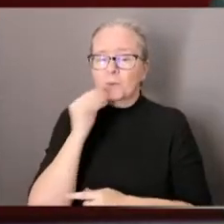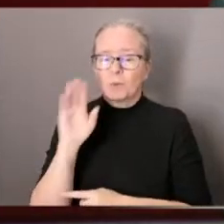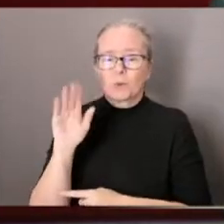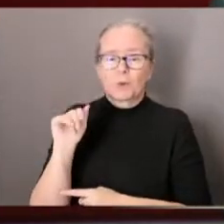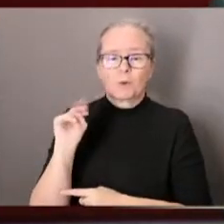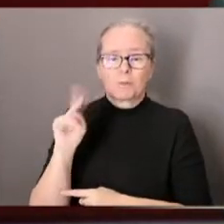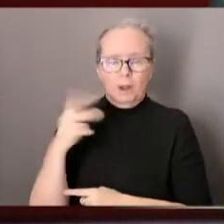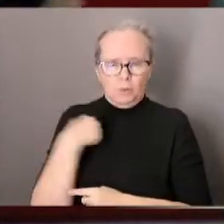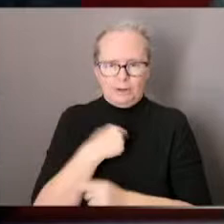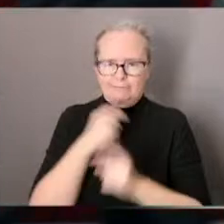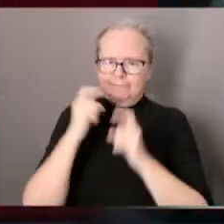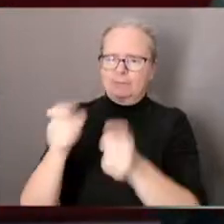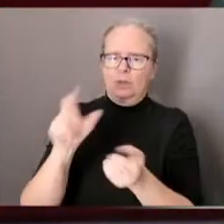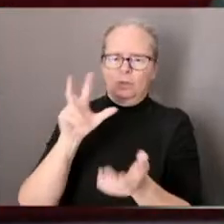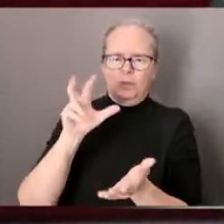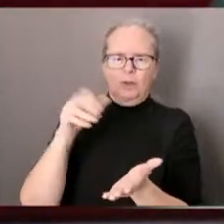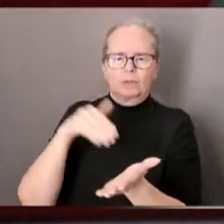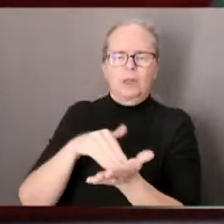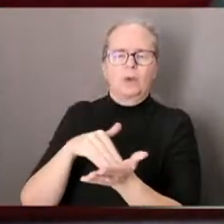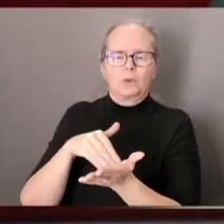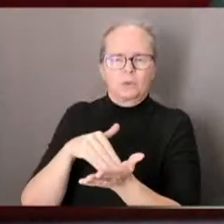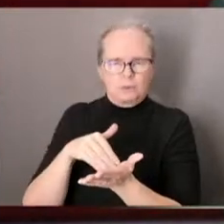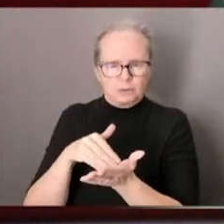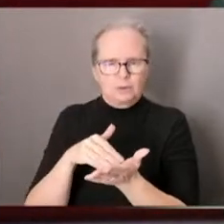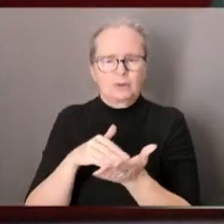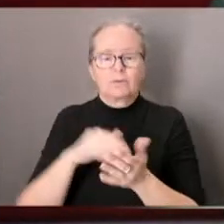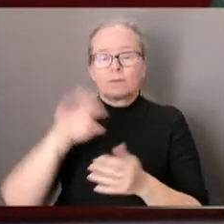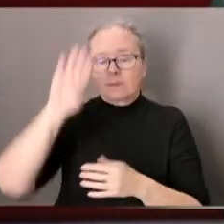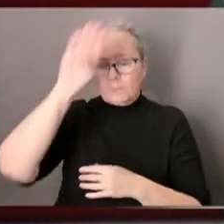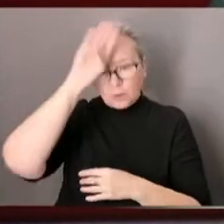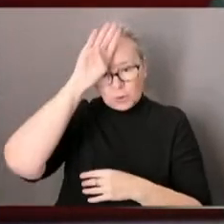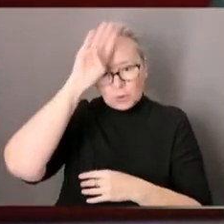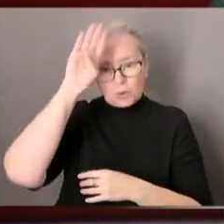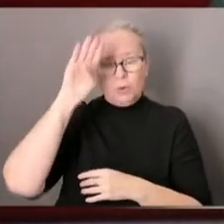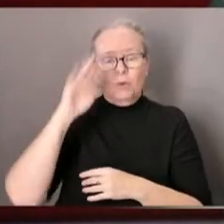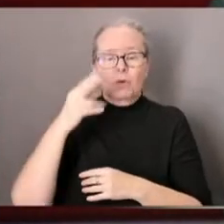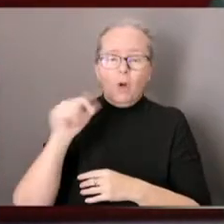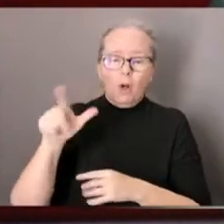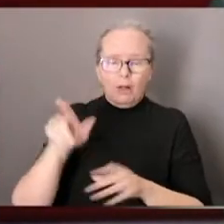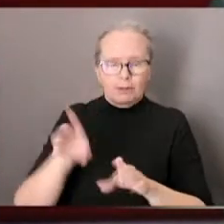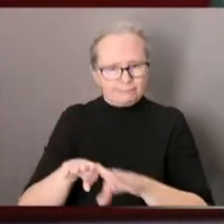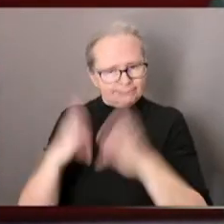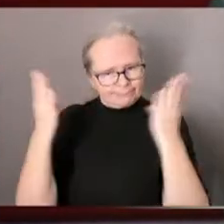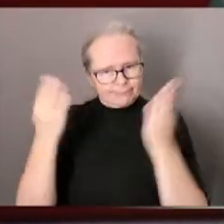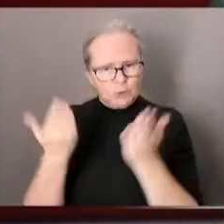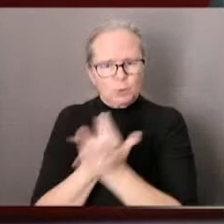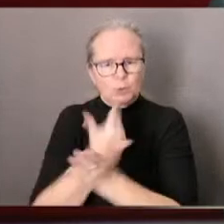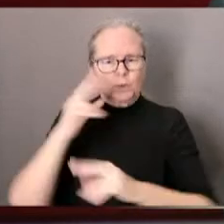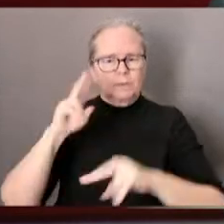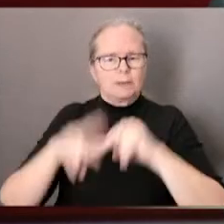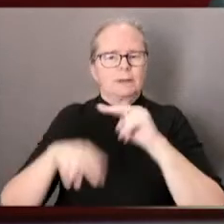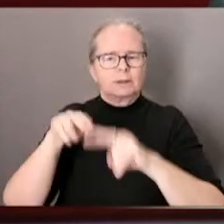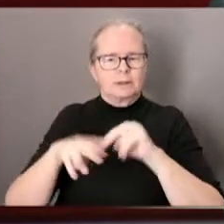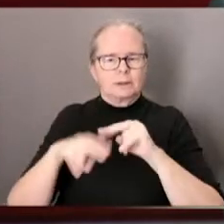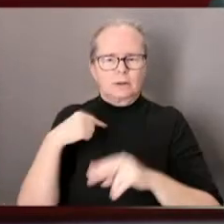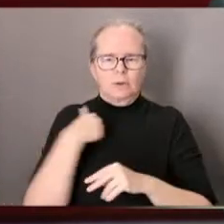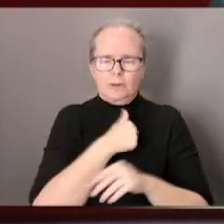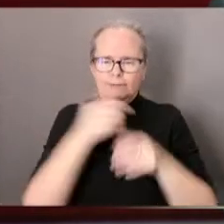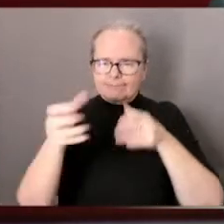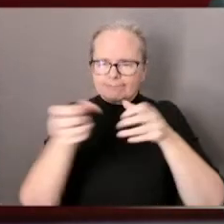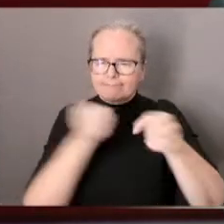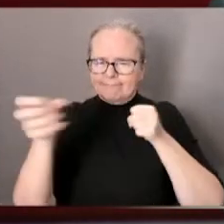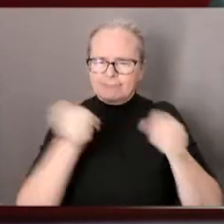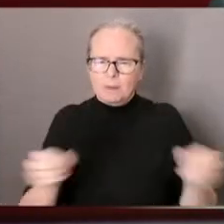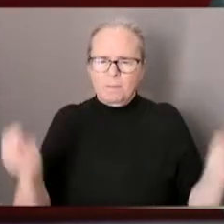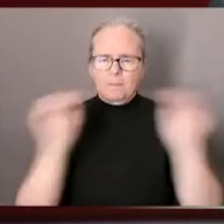opening changes were made to improve local EMS Services adding paramedic staff and expanding 24-hour service in Chestermere and adding core